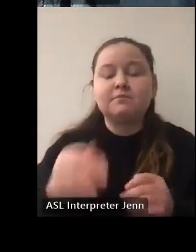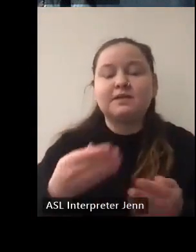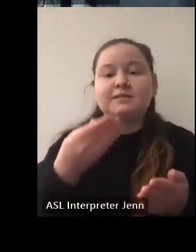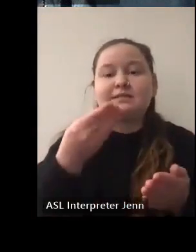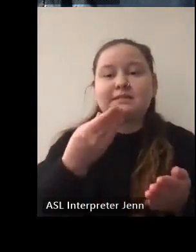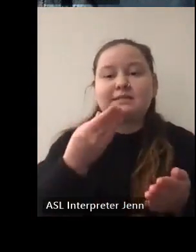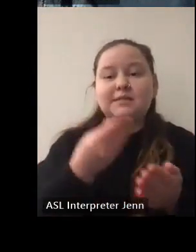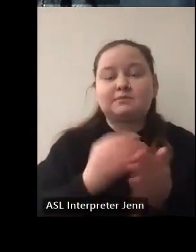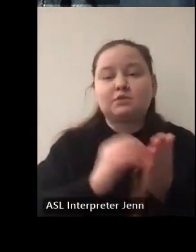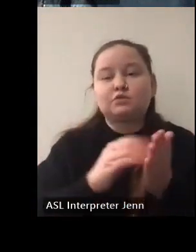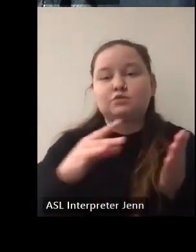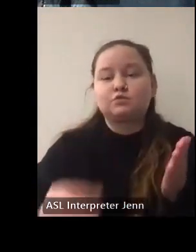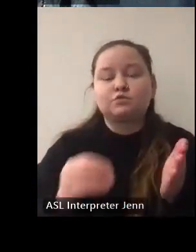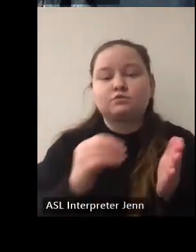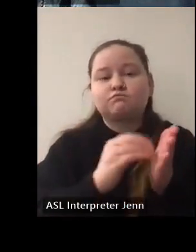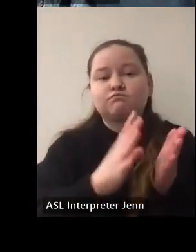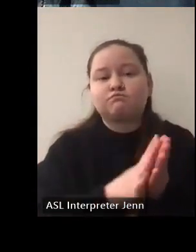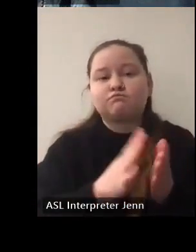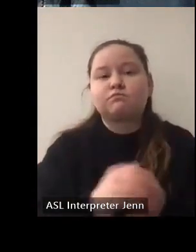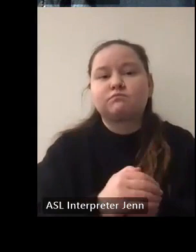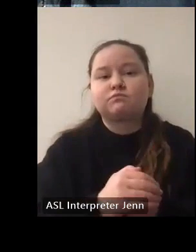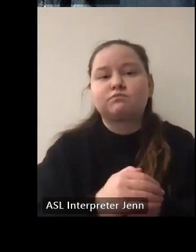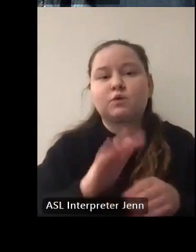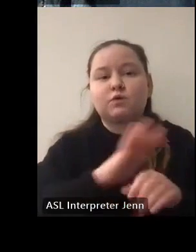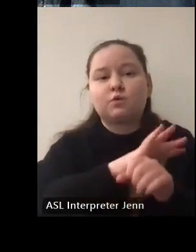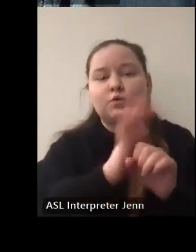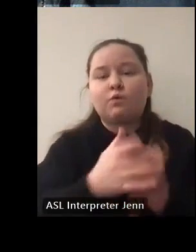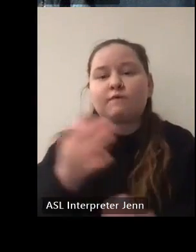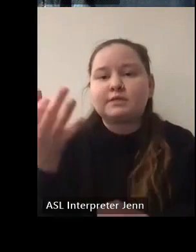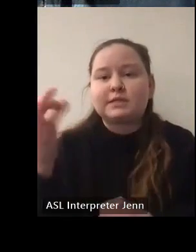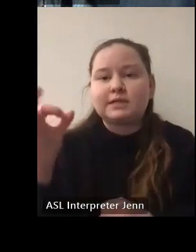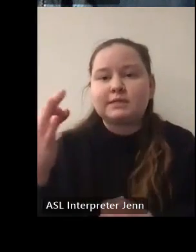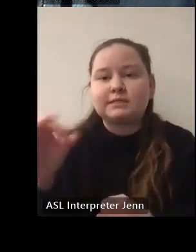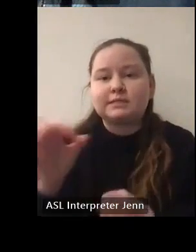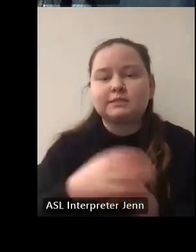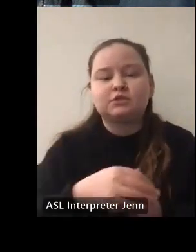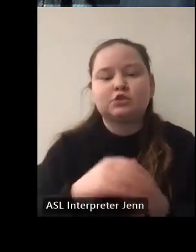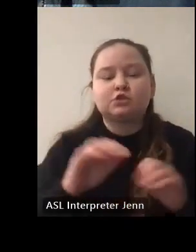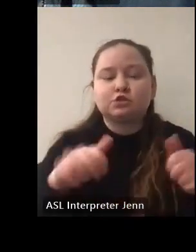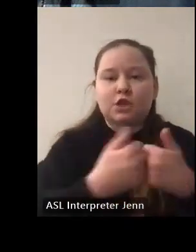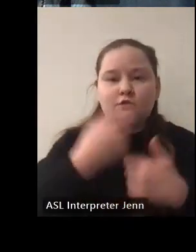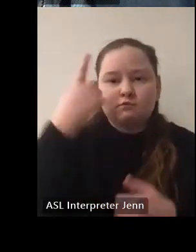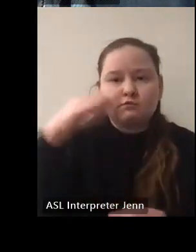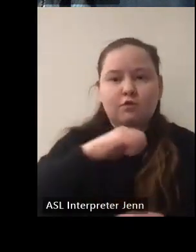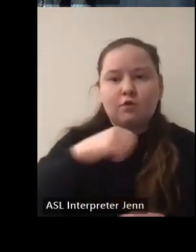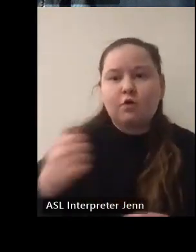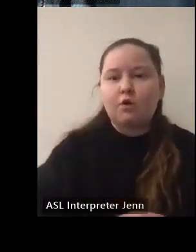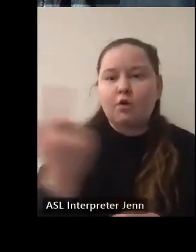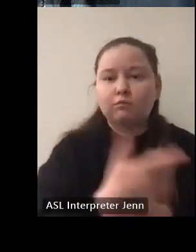students noted, COVID-19 has been a shock and a challenge to all. But to disabled folks, the pandemic and